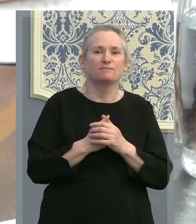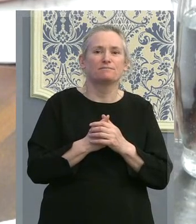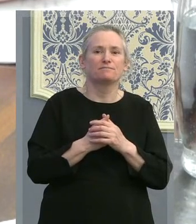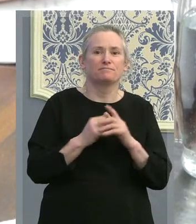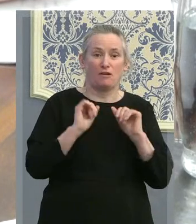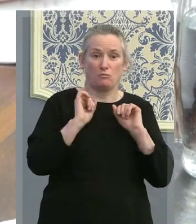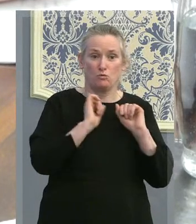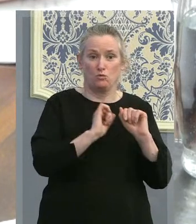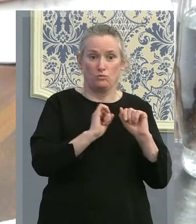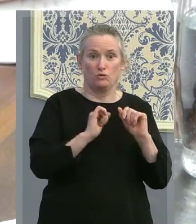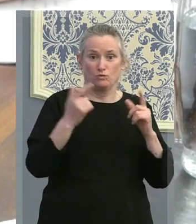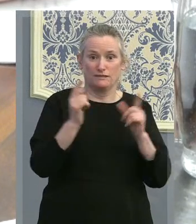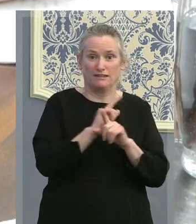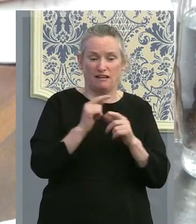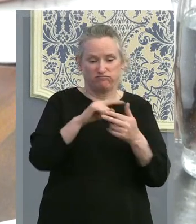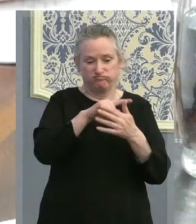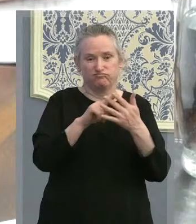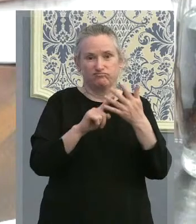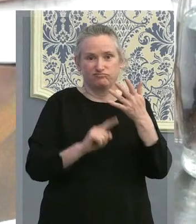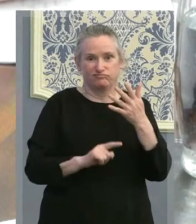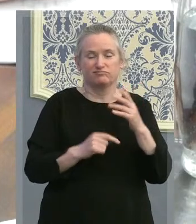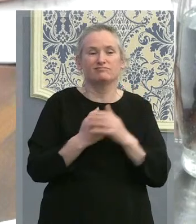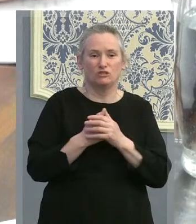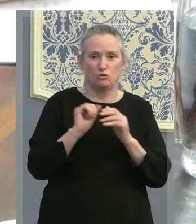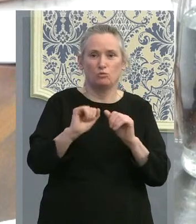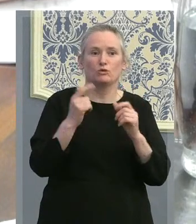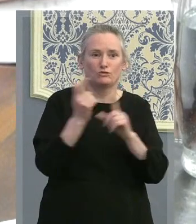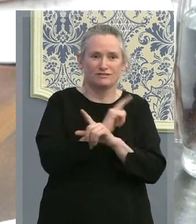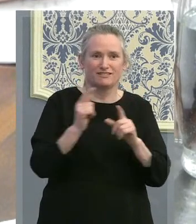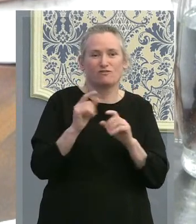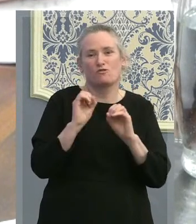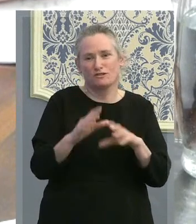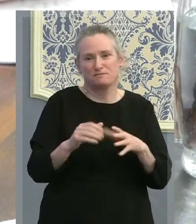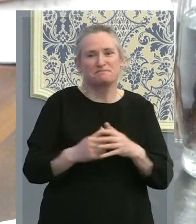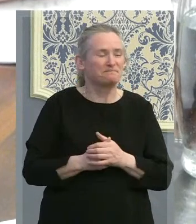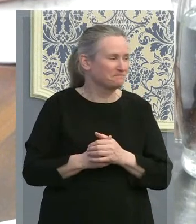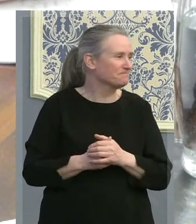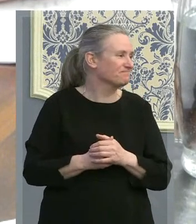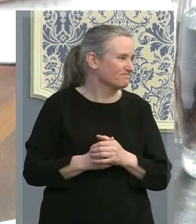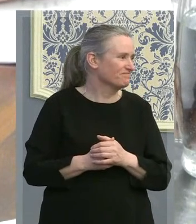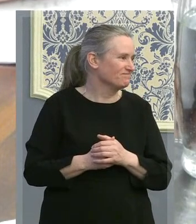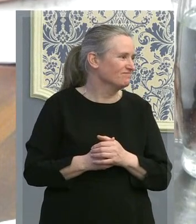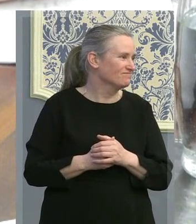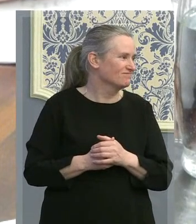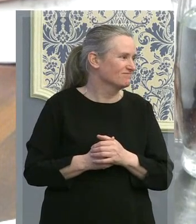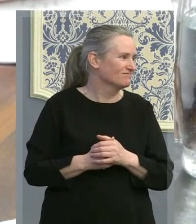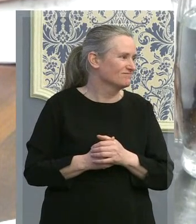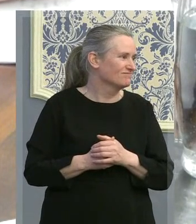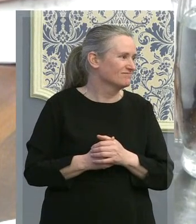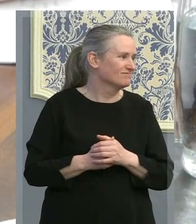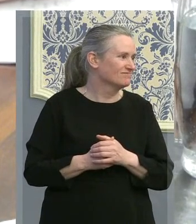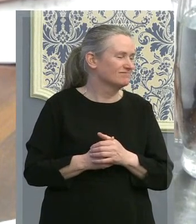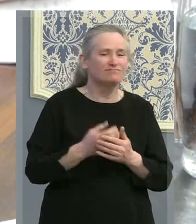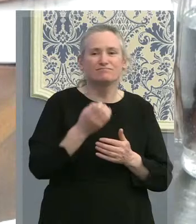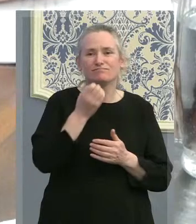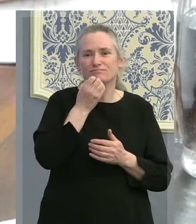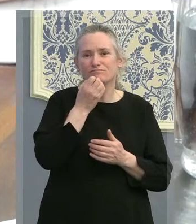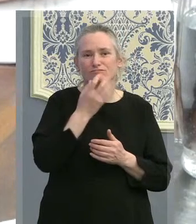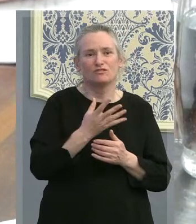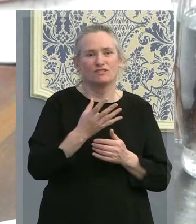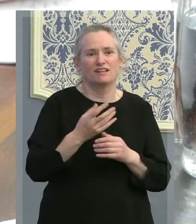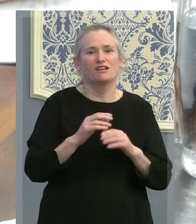and of course Gilbert O'Sullivan. And I have to tell you, you're a great hit with them as well, like, you know. And so your music spans